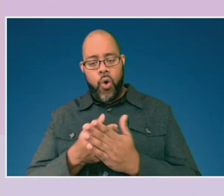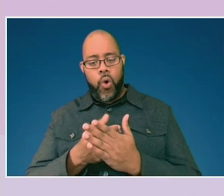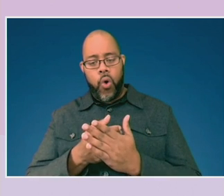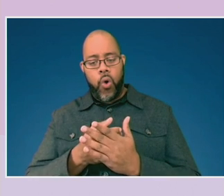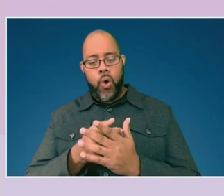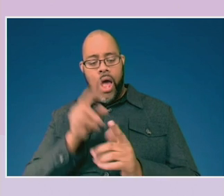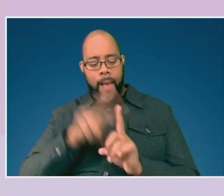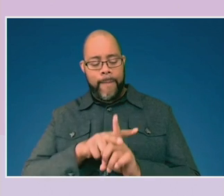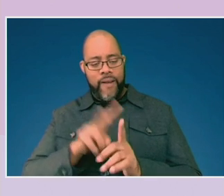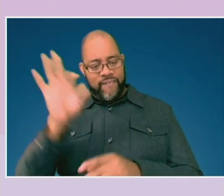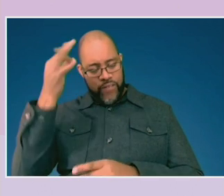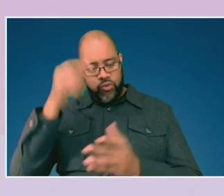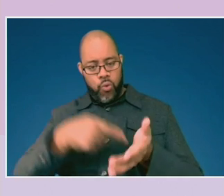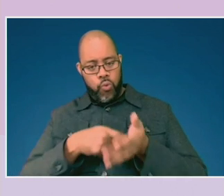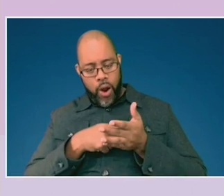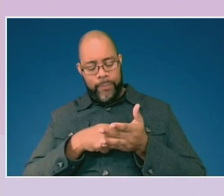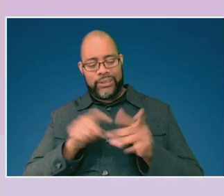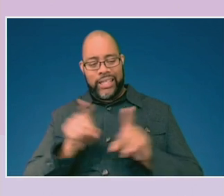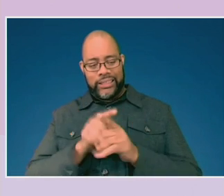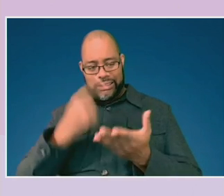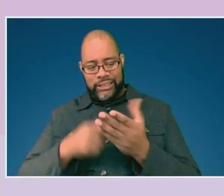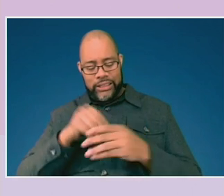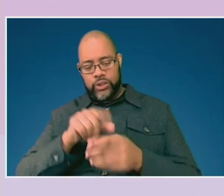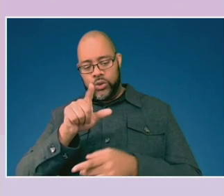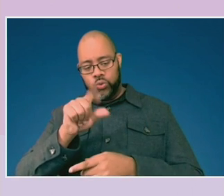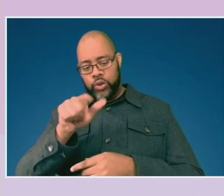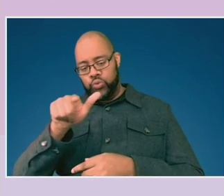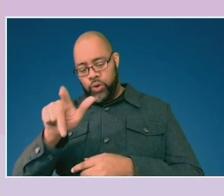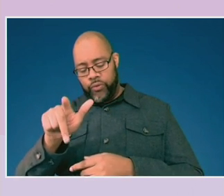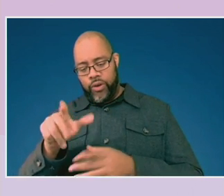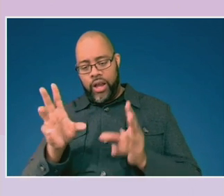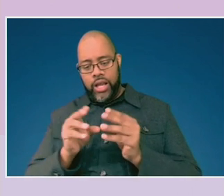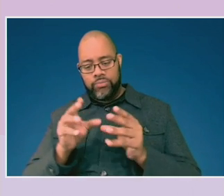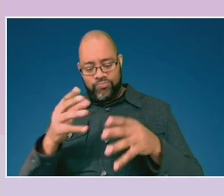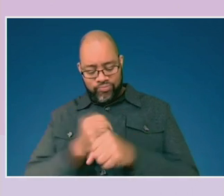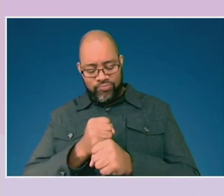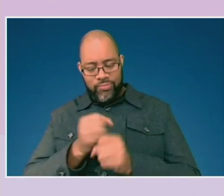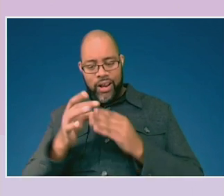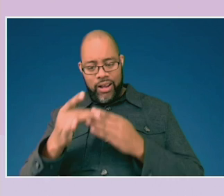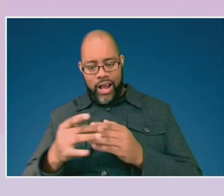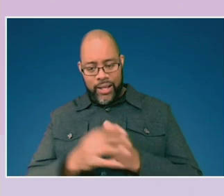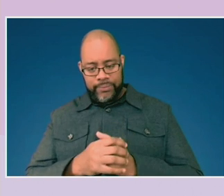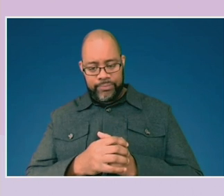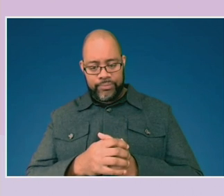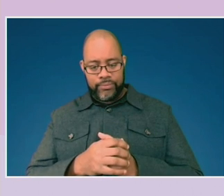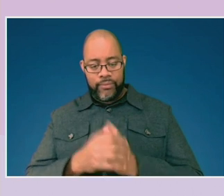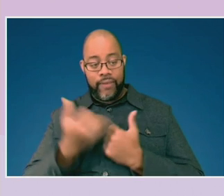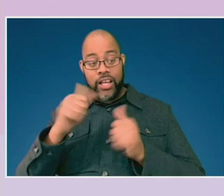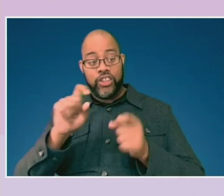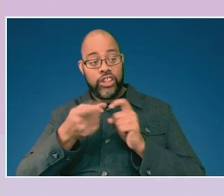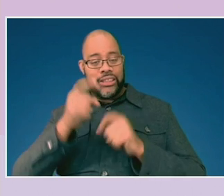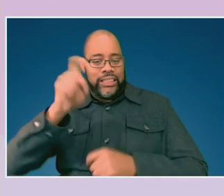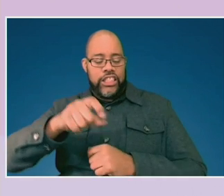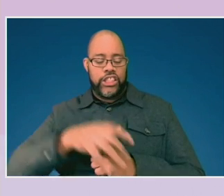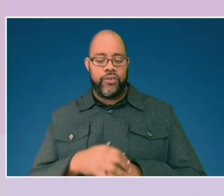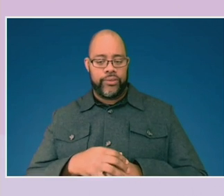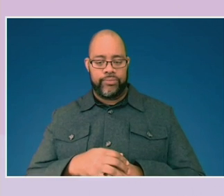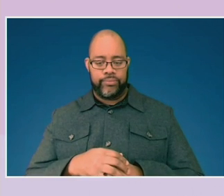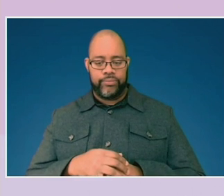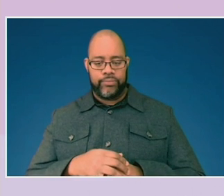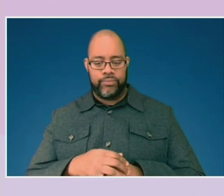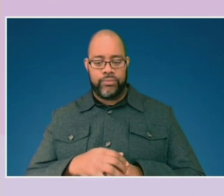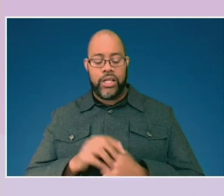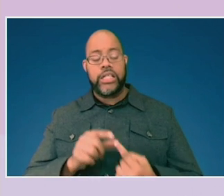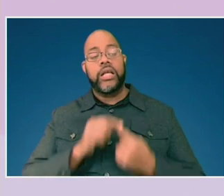federal requirements as discussed in the 2023 Comprehensive Guide as quickly as possible if any changes are needed, with the exception